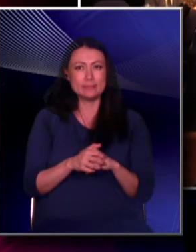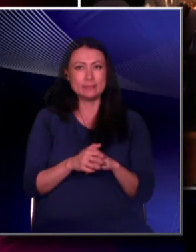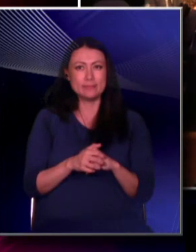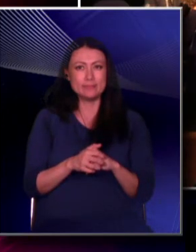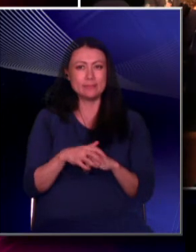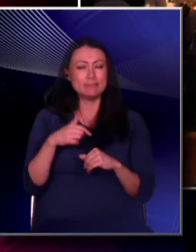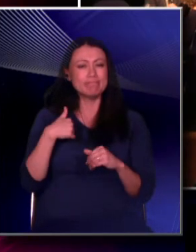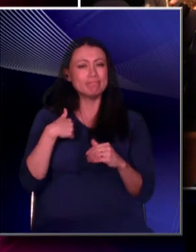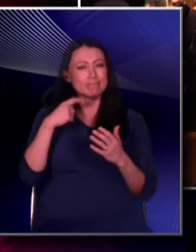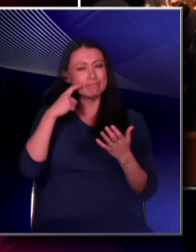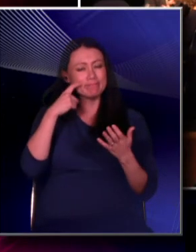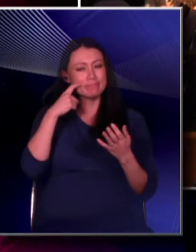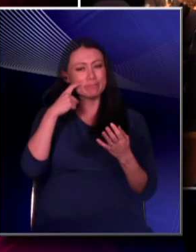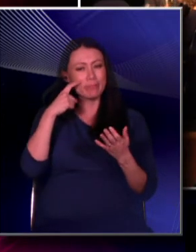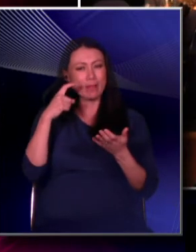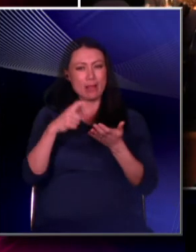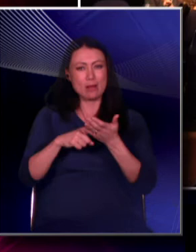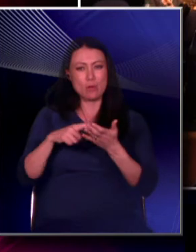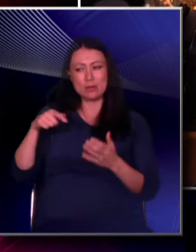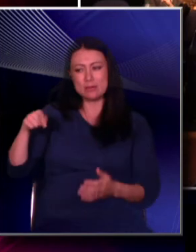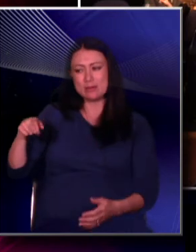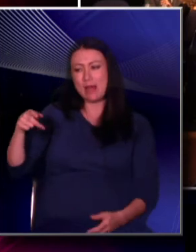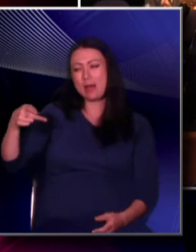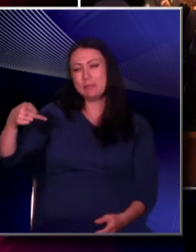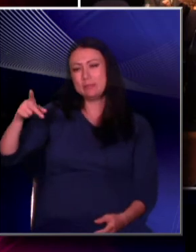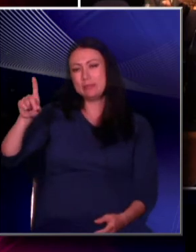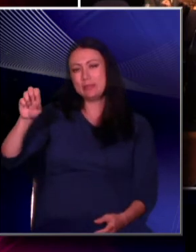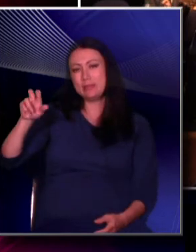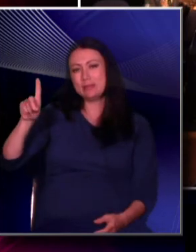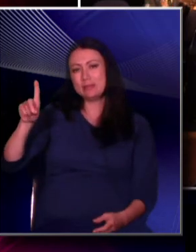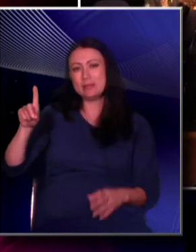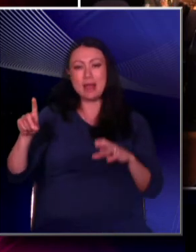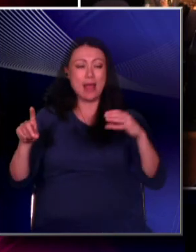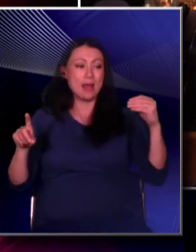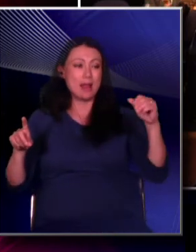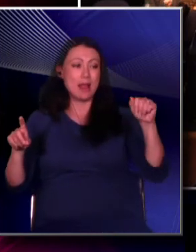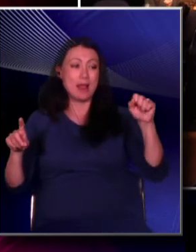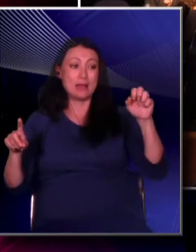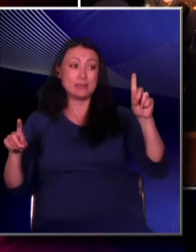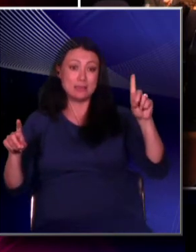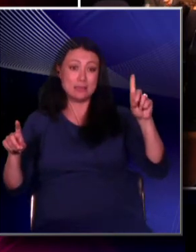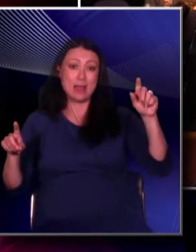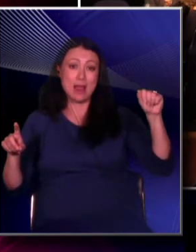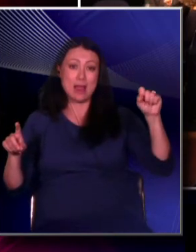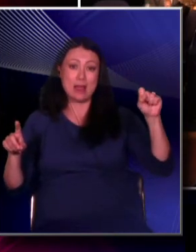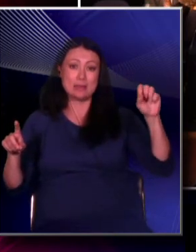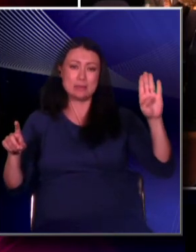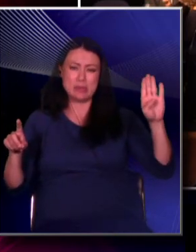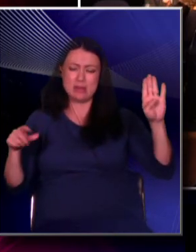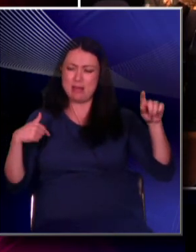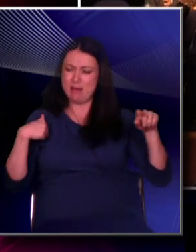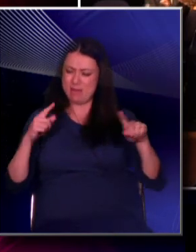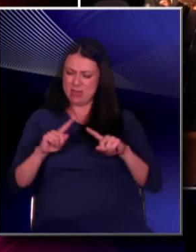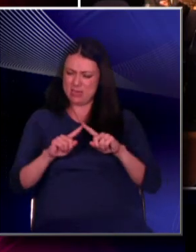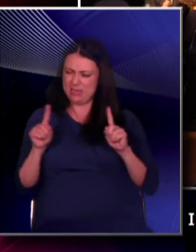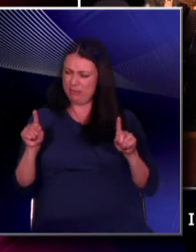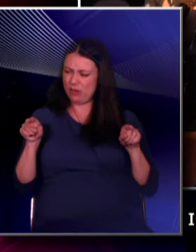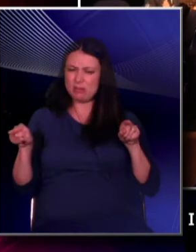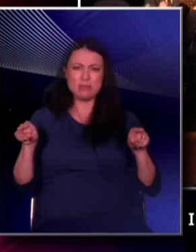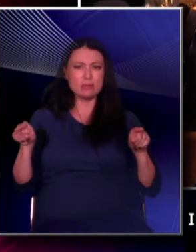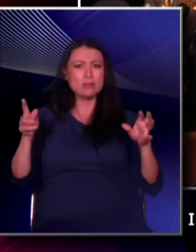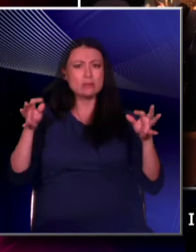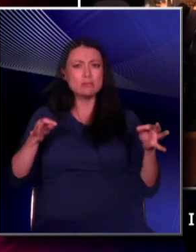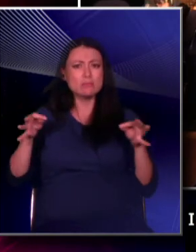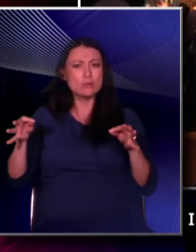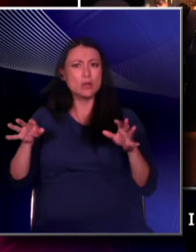So I noticed that PDSD and ASD and ASB are indicated differently as far as choice